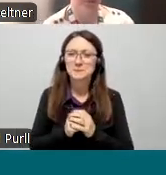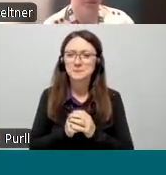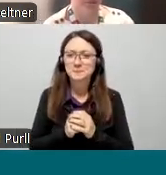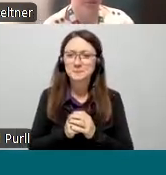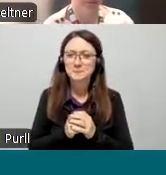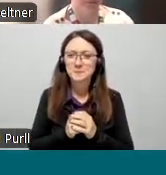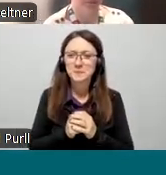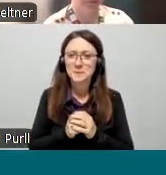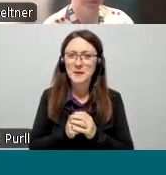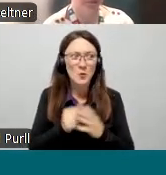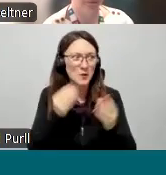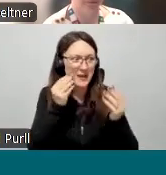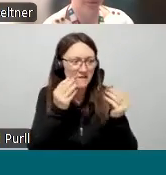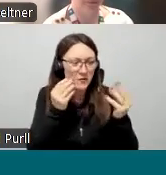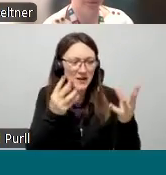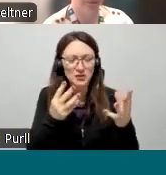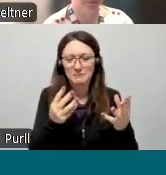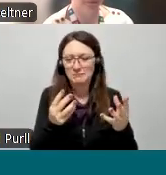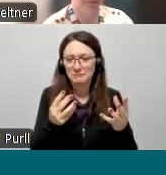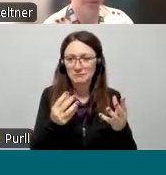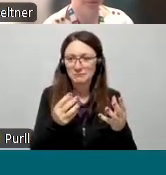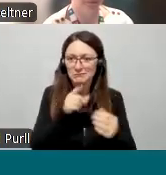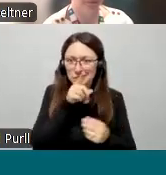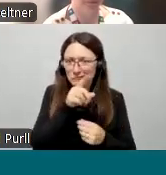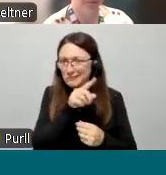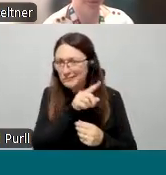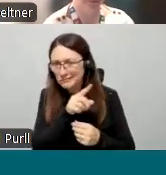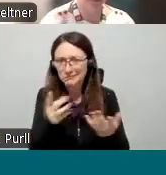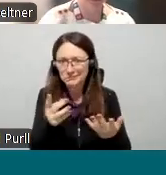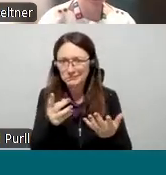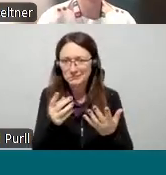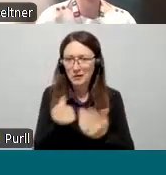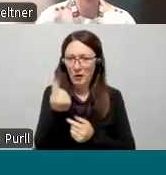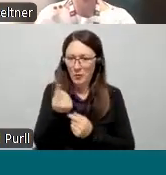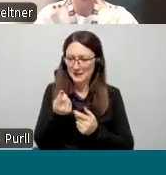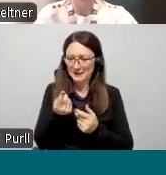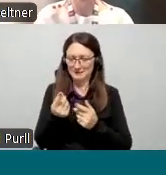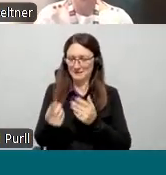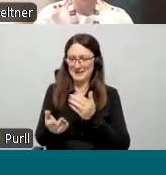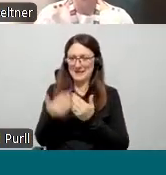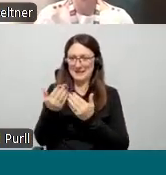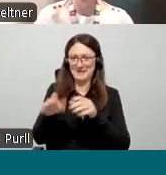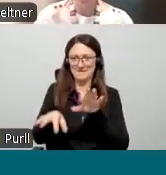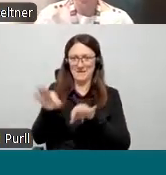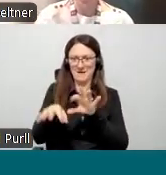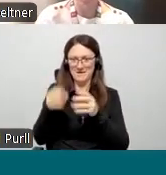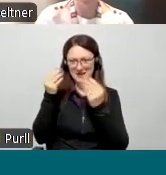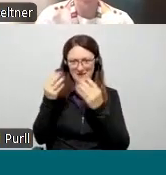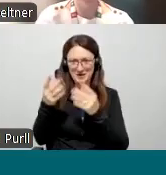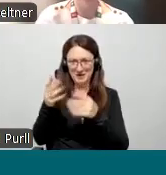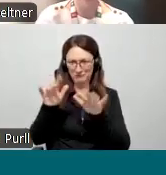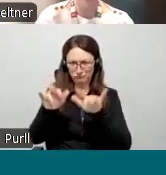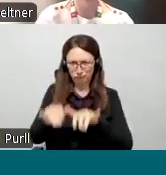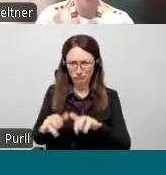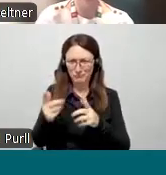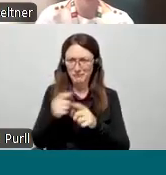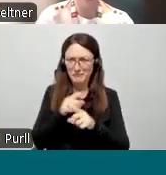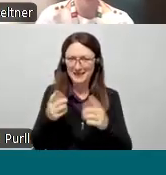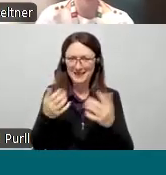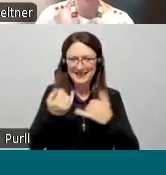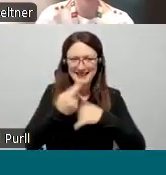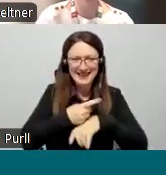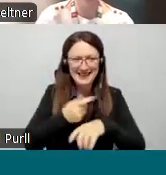where information, whether true or false, is always at our fingertips, today is all about learning.